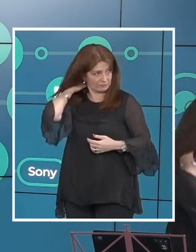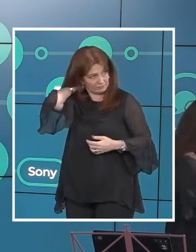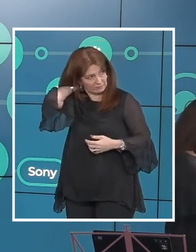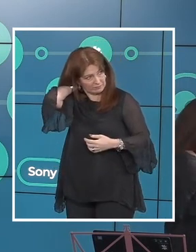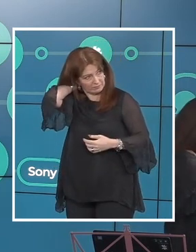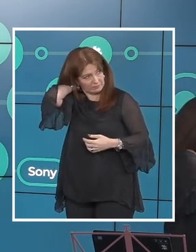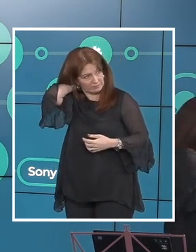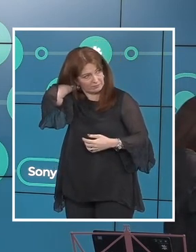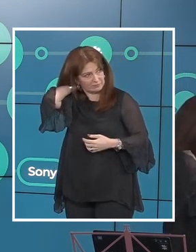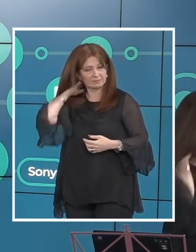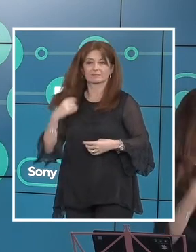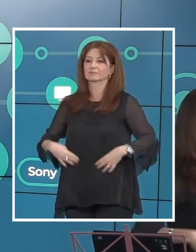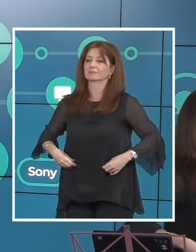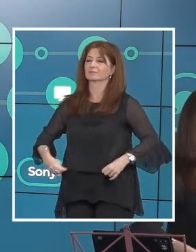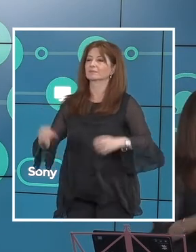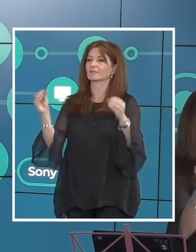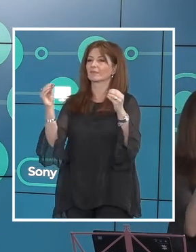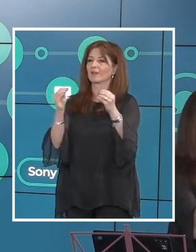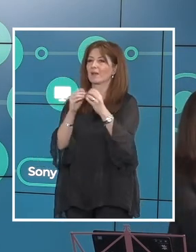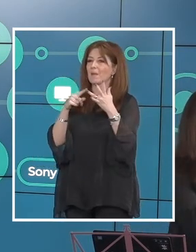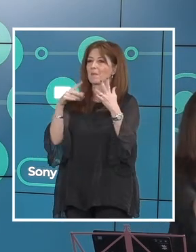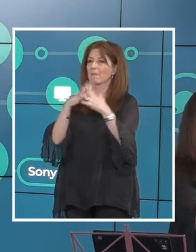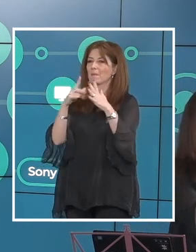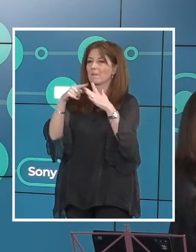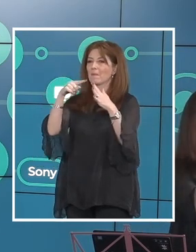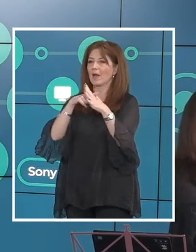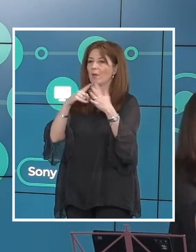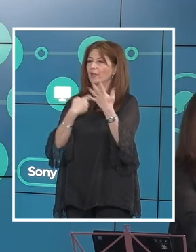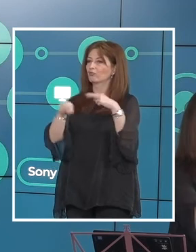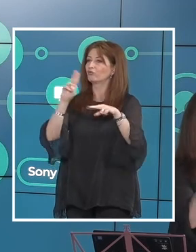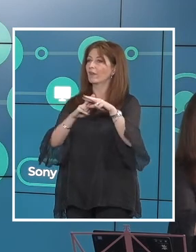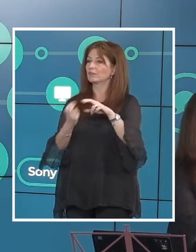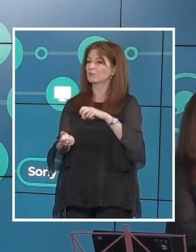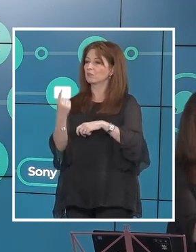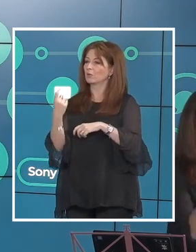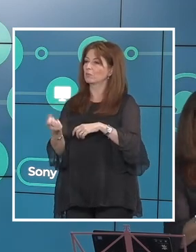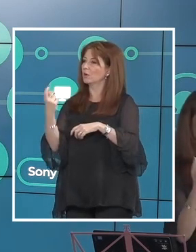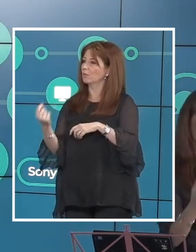That's nice. We'll go through all my slides again and see if it's right at the beginning.